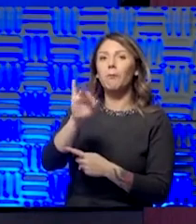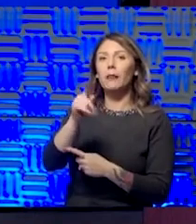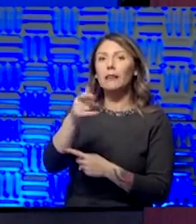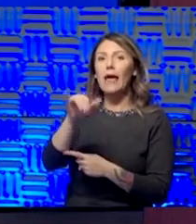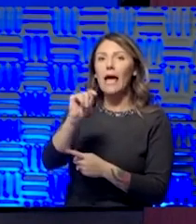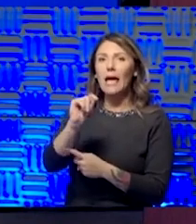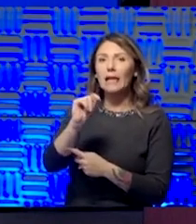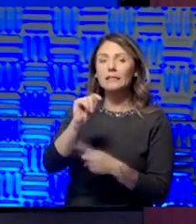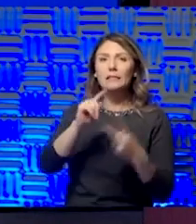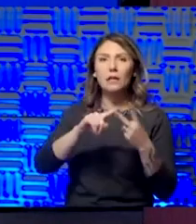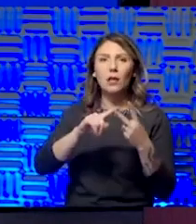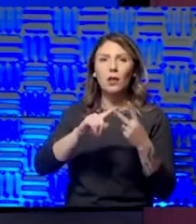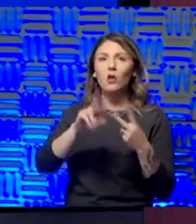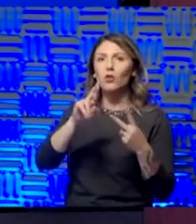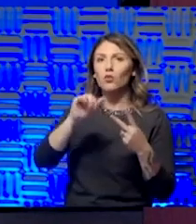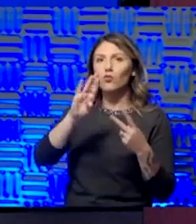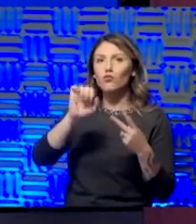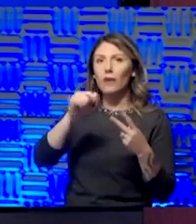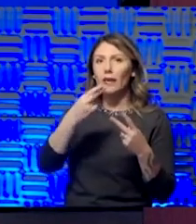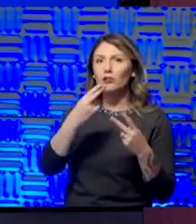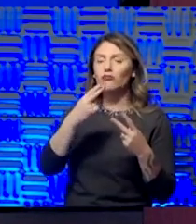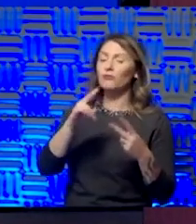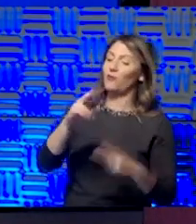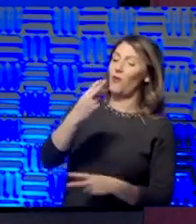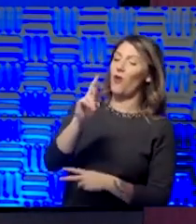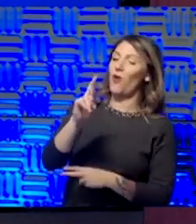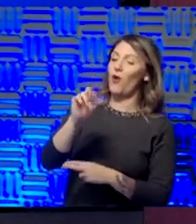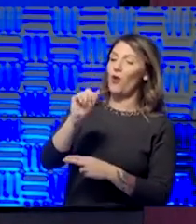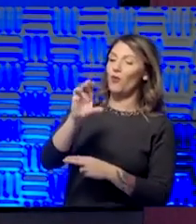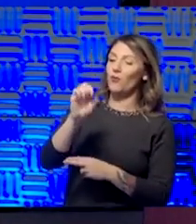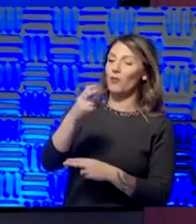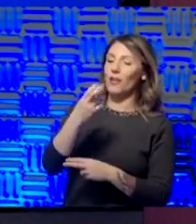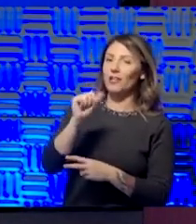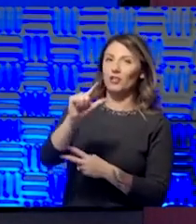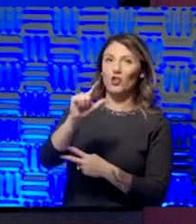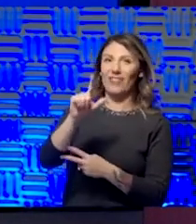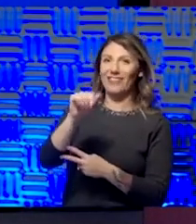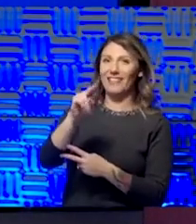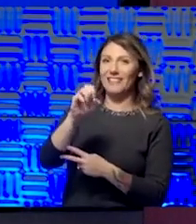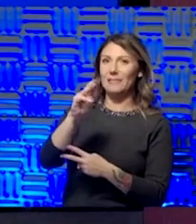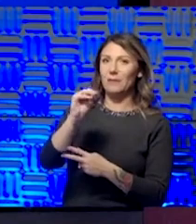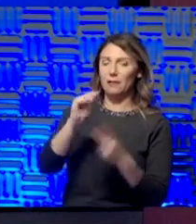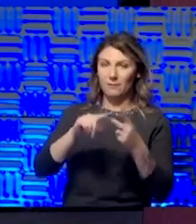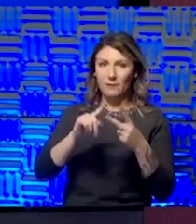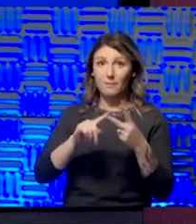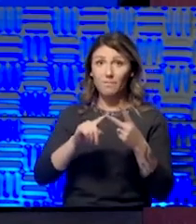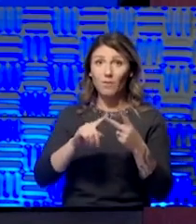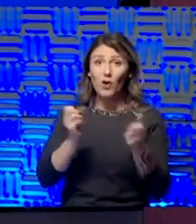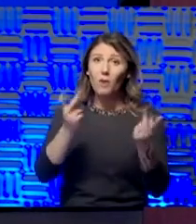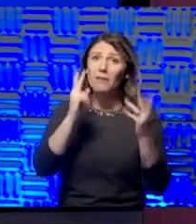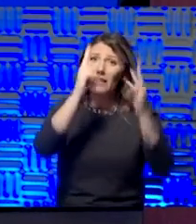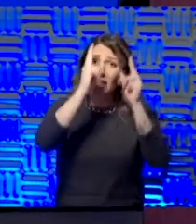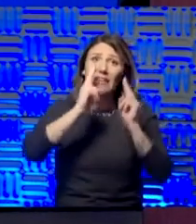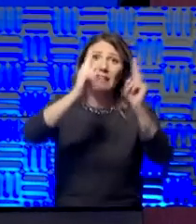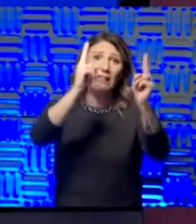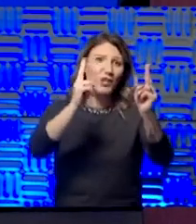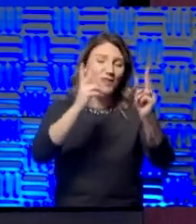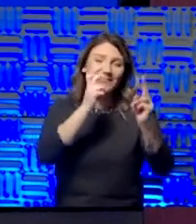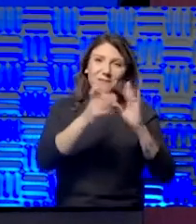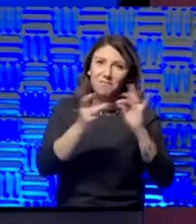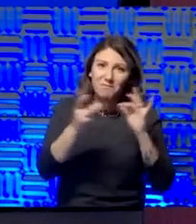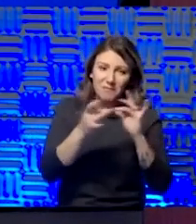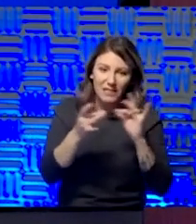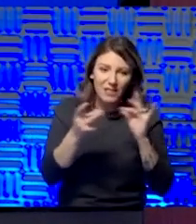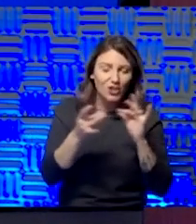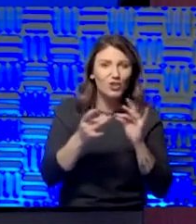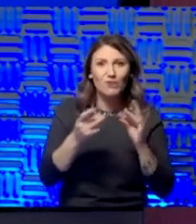whom they report, and is Rachel Eastman, who actually runs all of our equipment. There are many unsung heroes around this world that